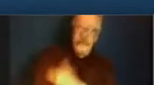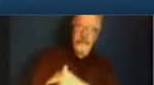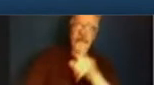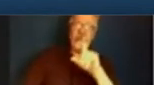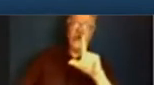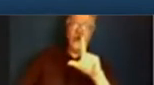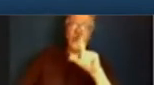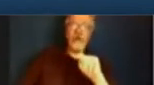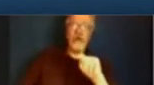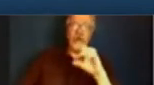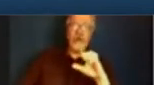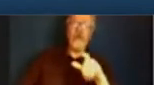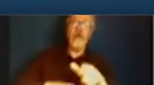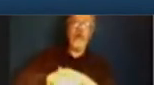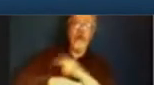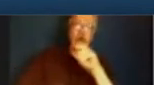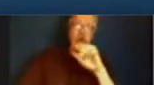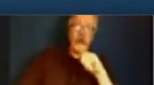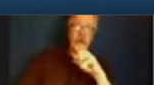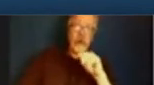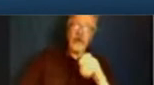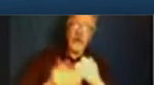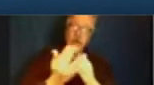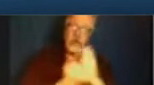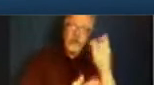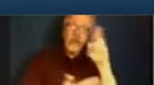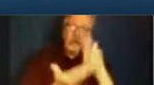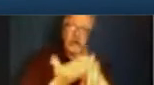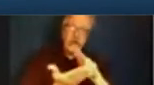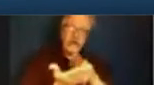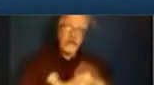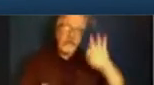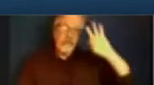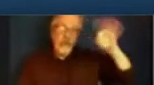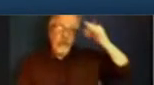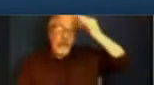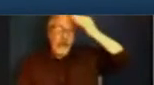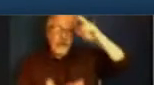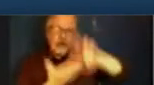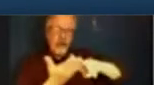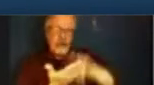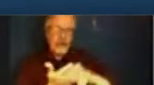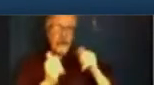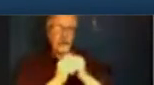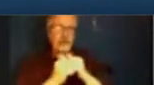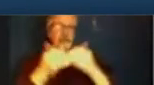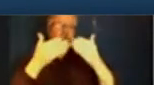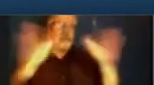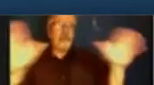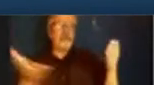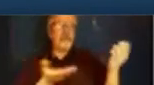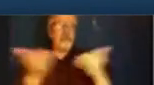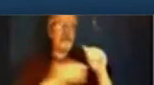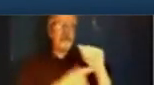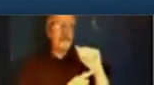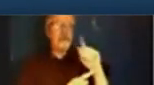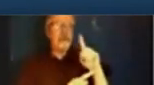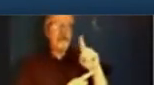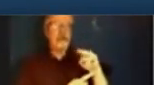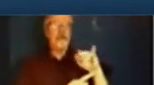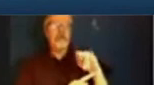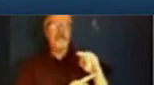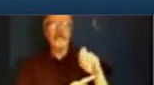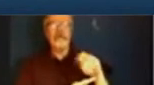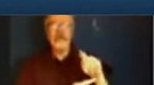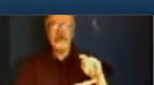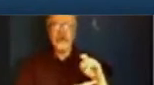our contract our federal contract with the General Services Administration and a vendor called ACI. And